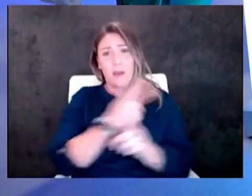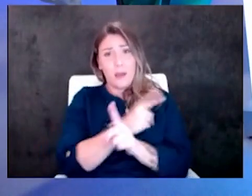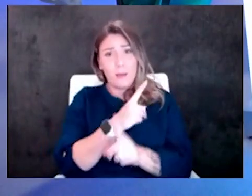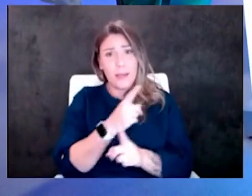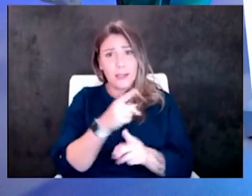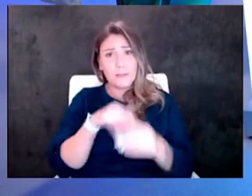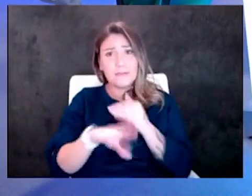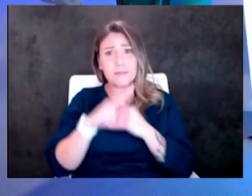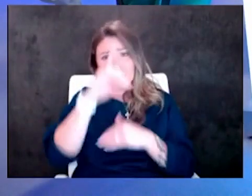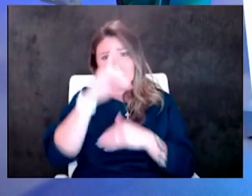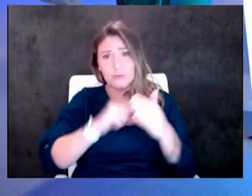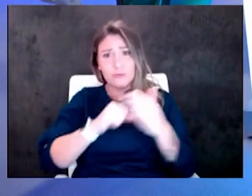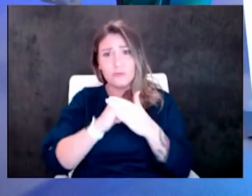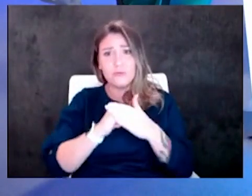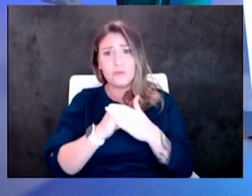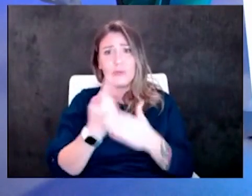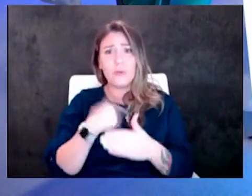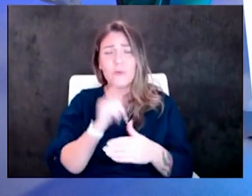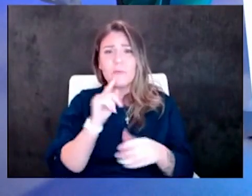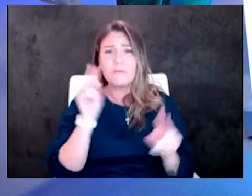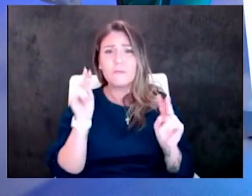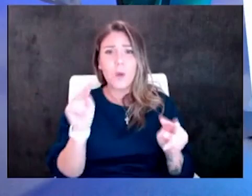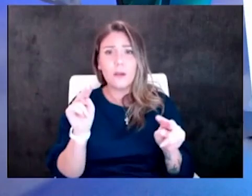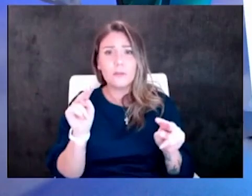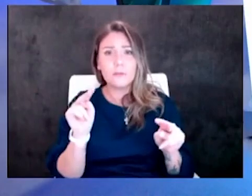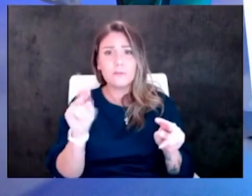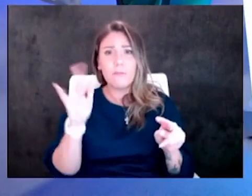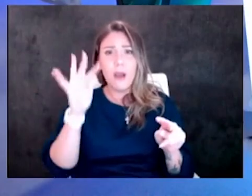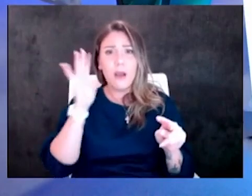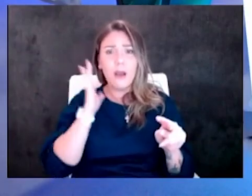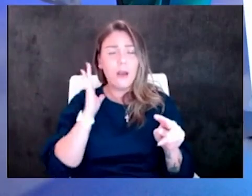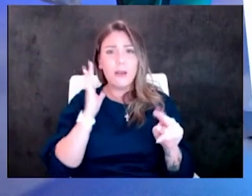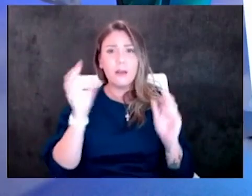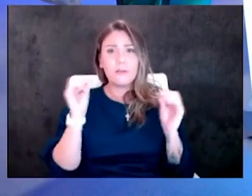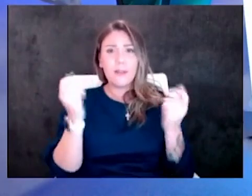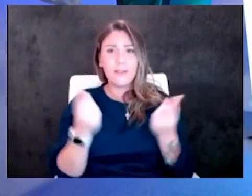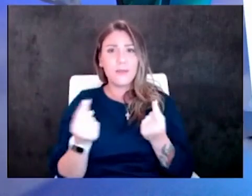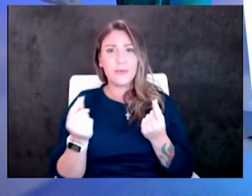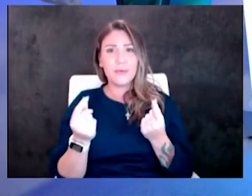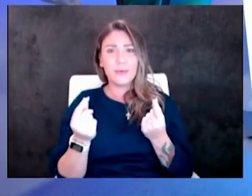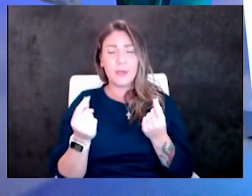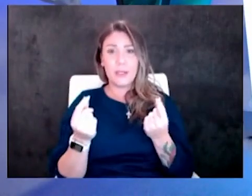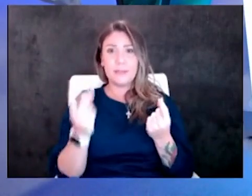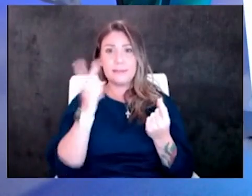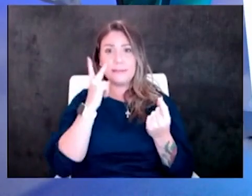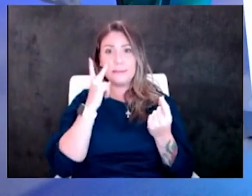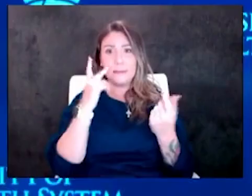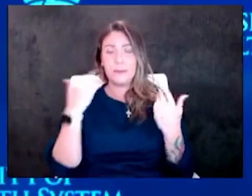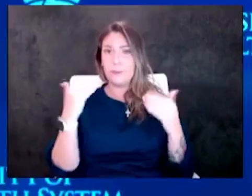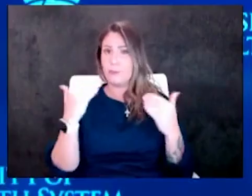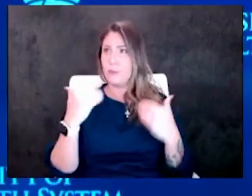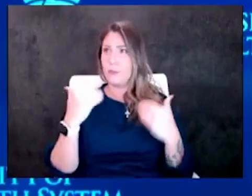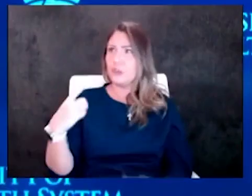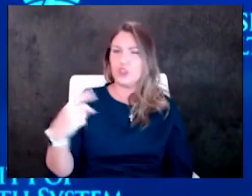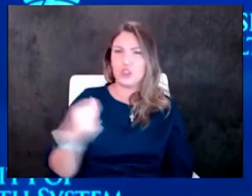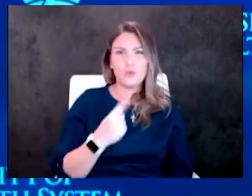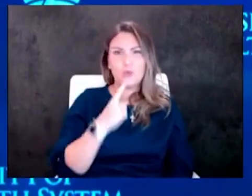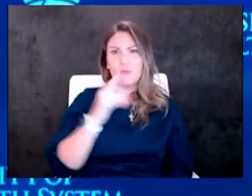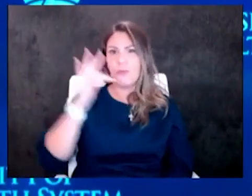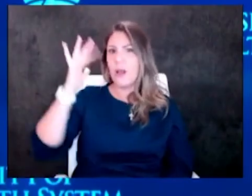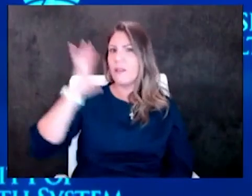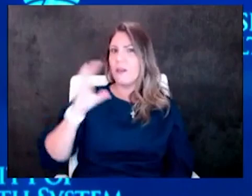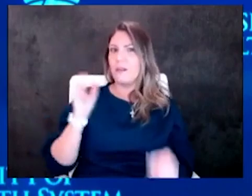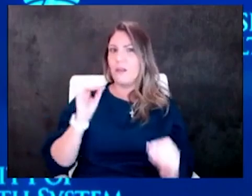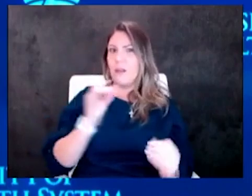We watched it. There was nothing we could do. And see the trends, well, shoot, back then there were nothing you could do about heart attacks except